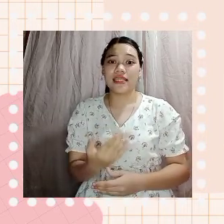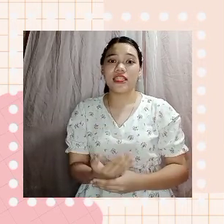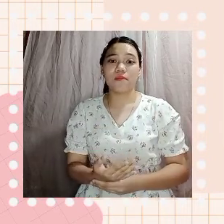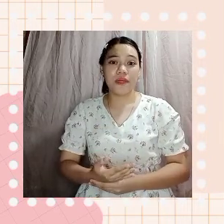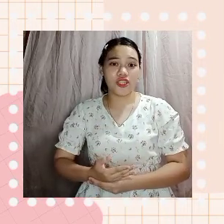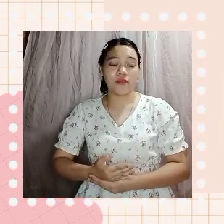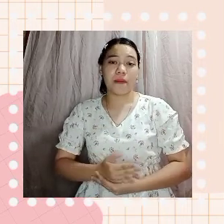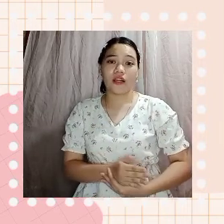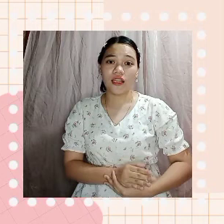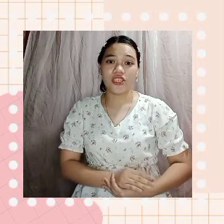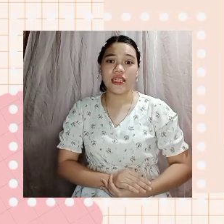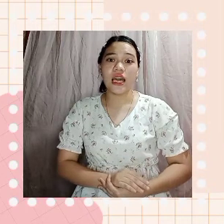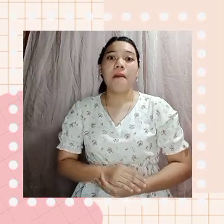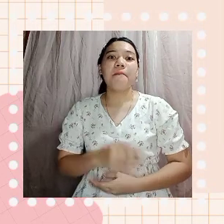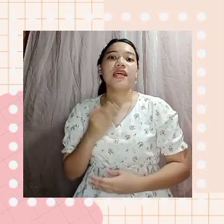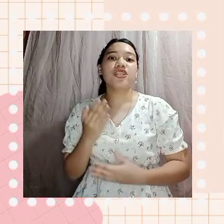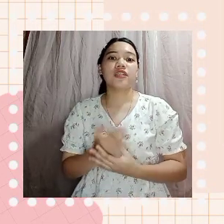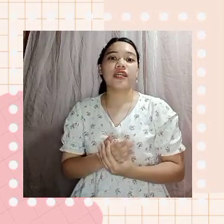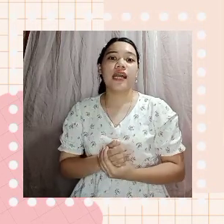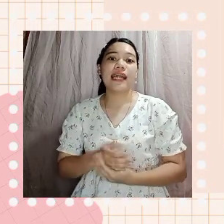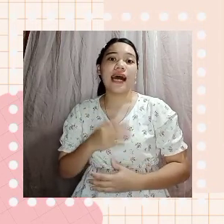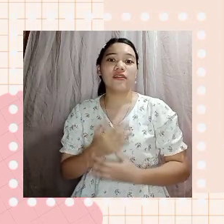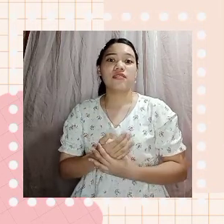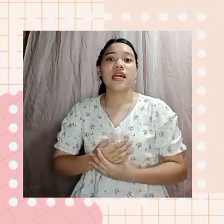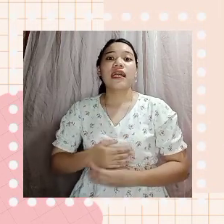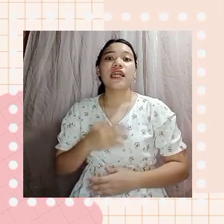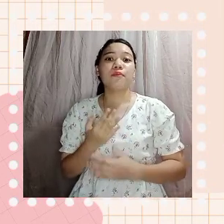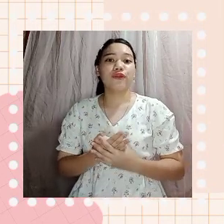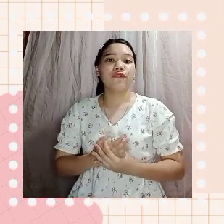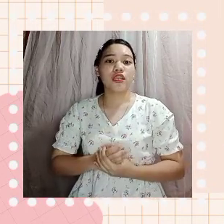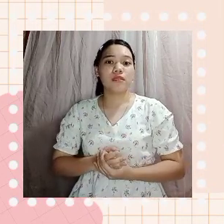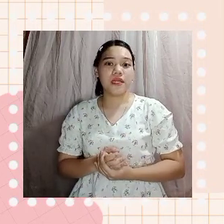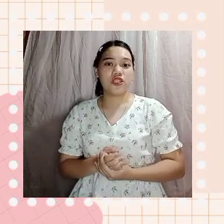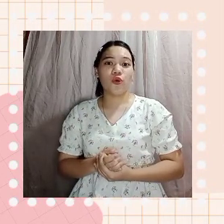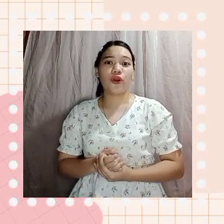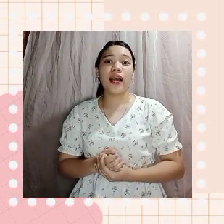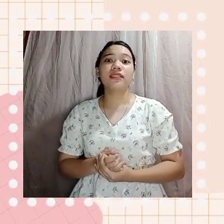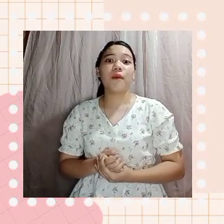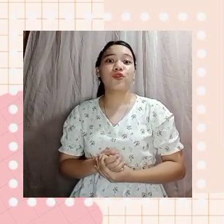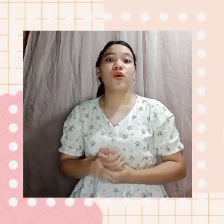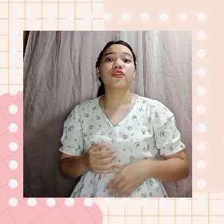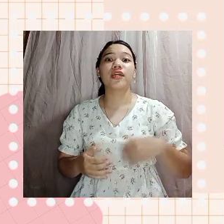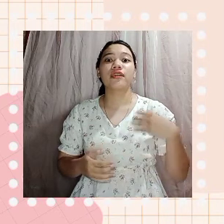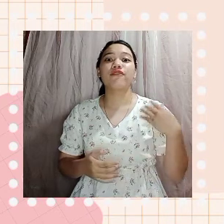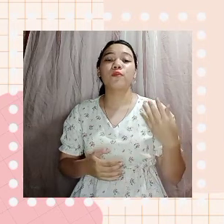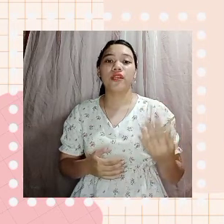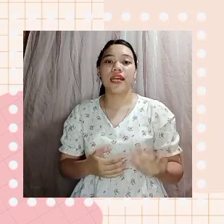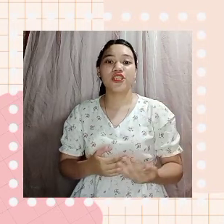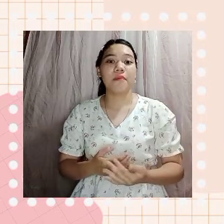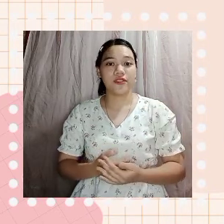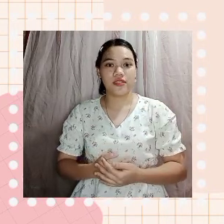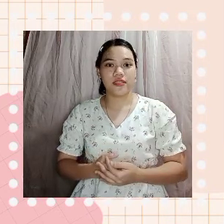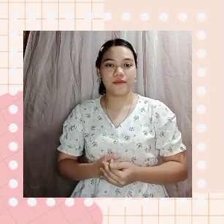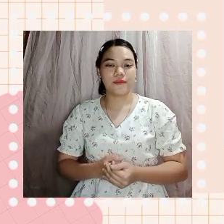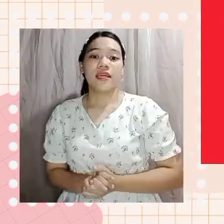a licensed speech pathologist, many children and adults can improve their speech or adopt to alternative